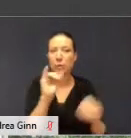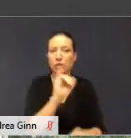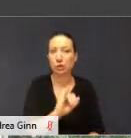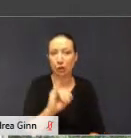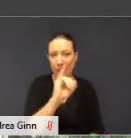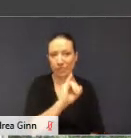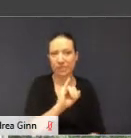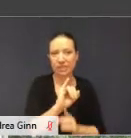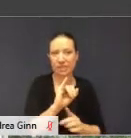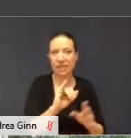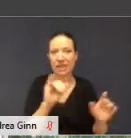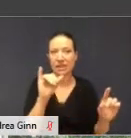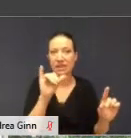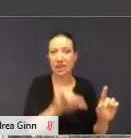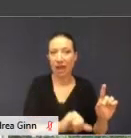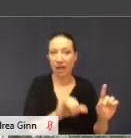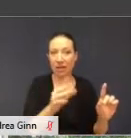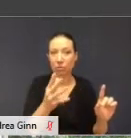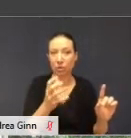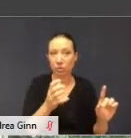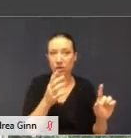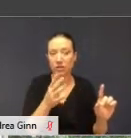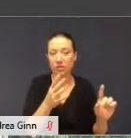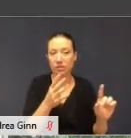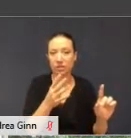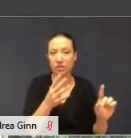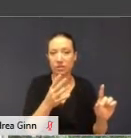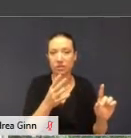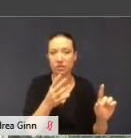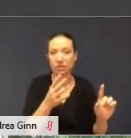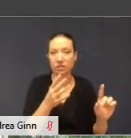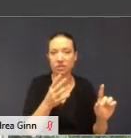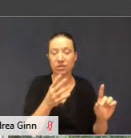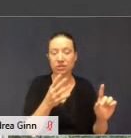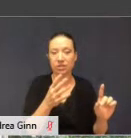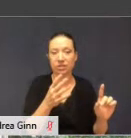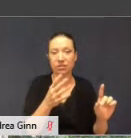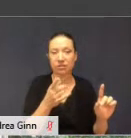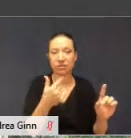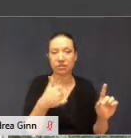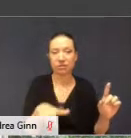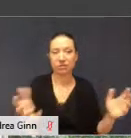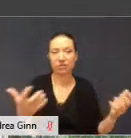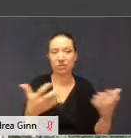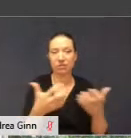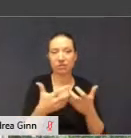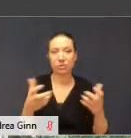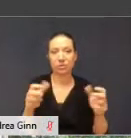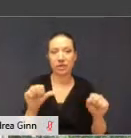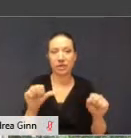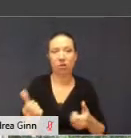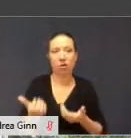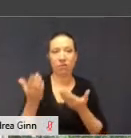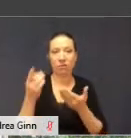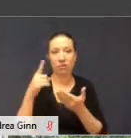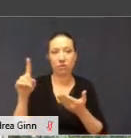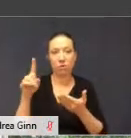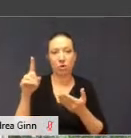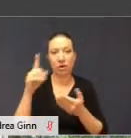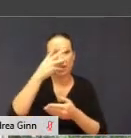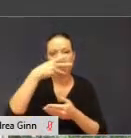wanted to make sure that service was aligned with what we could offer to undocumented immigrants as